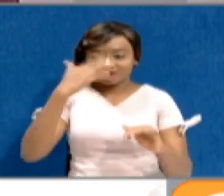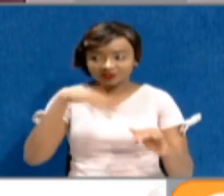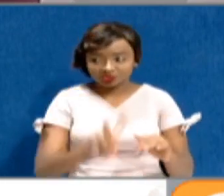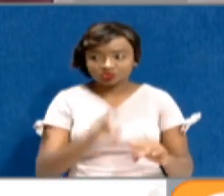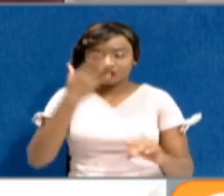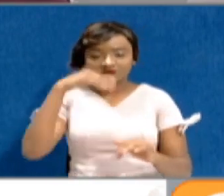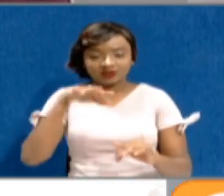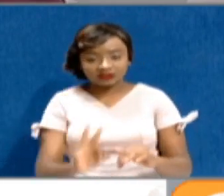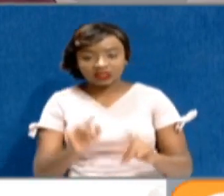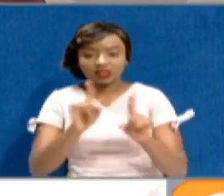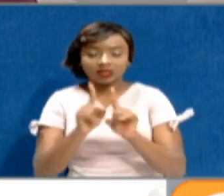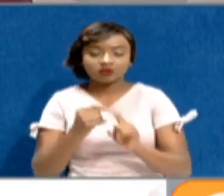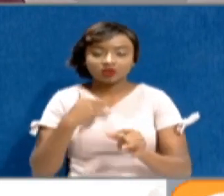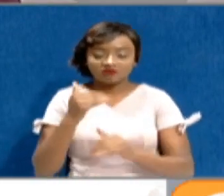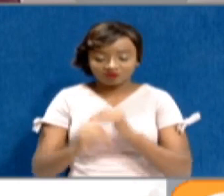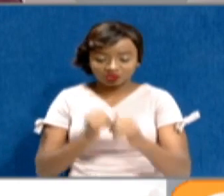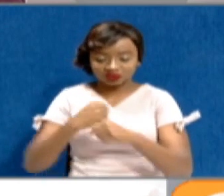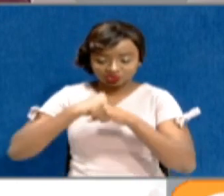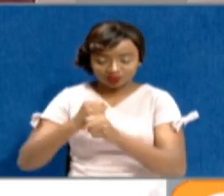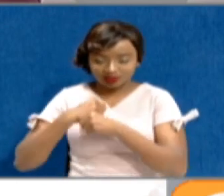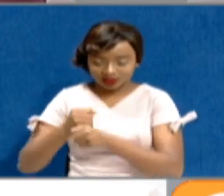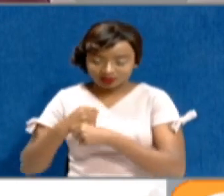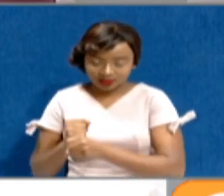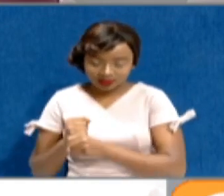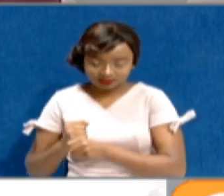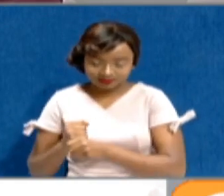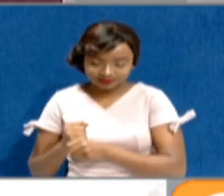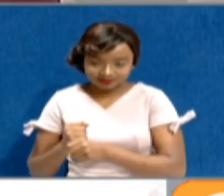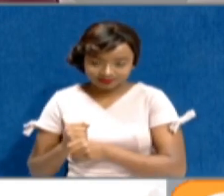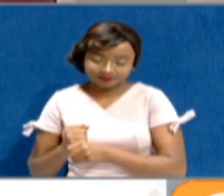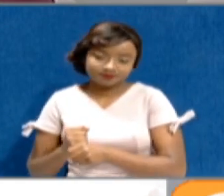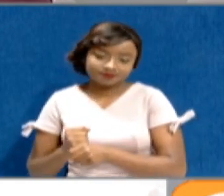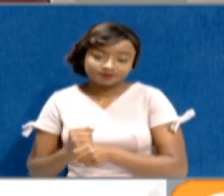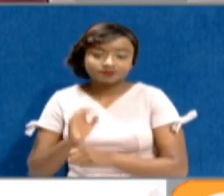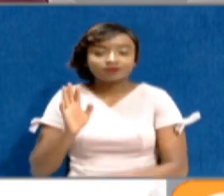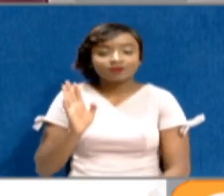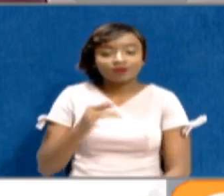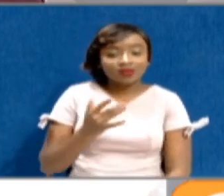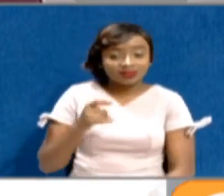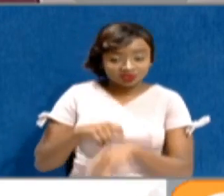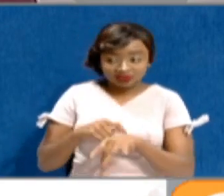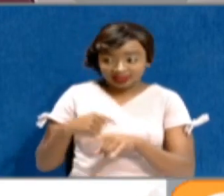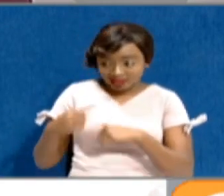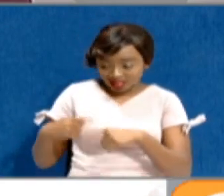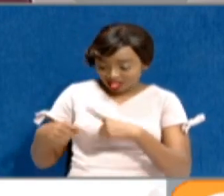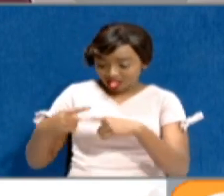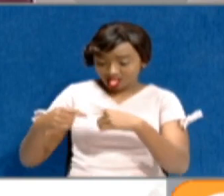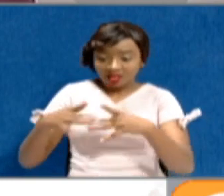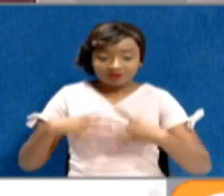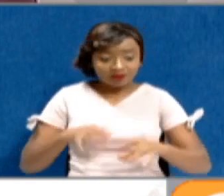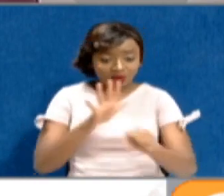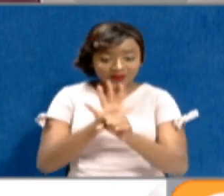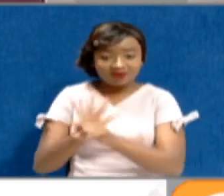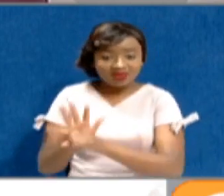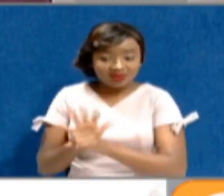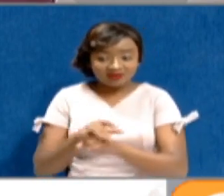have phase 3, and then you get to the process of manufacturing, which is phase 4. Now, imagine, the bigger it gets, the more people you are studying,